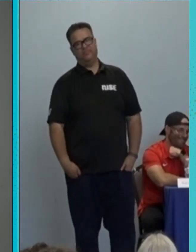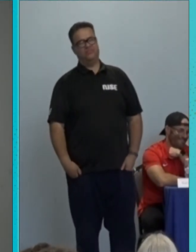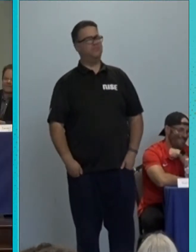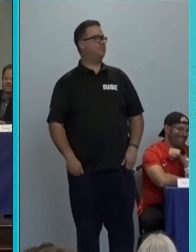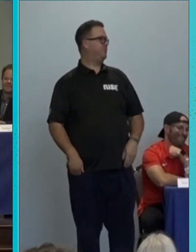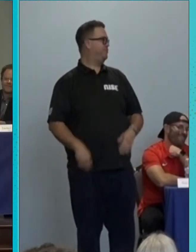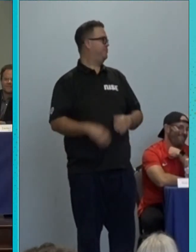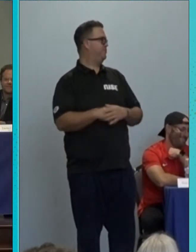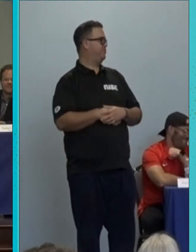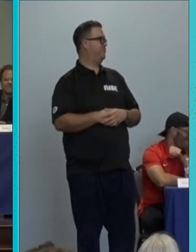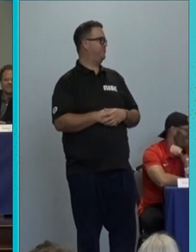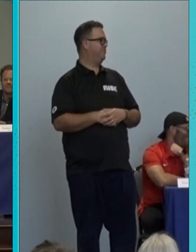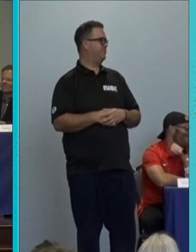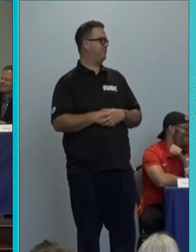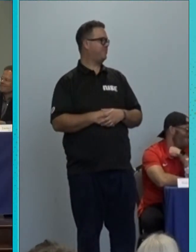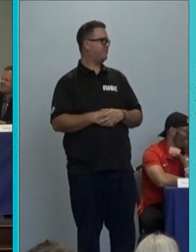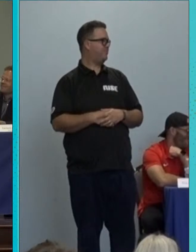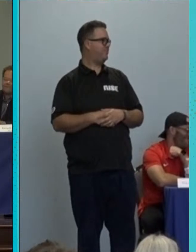Right.